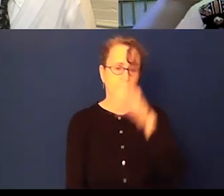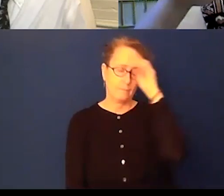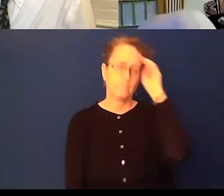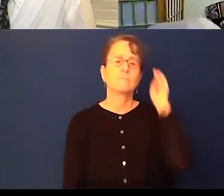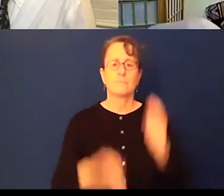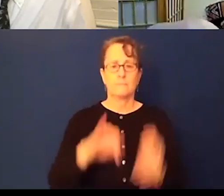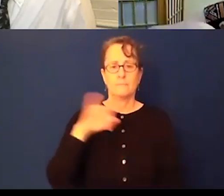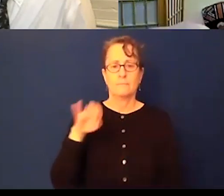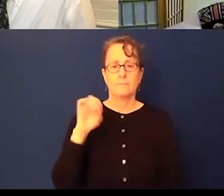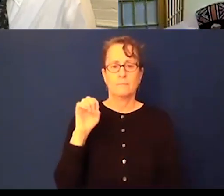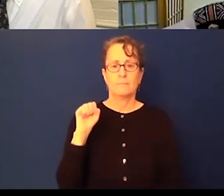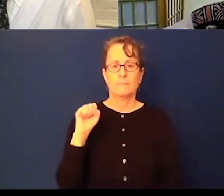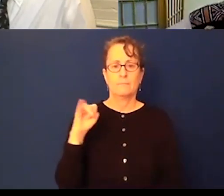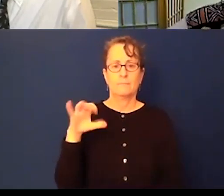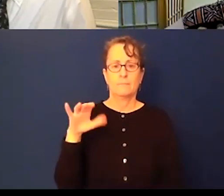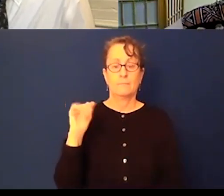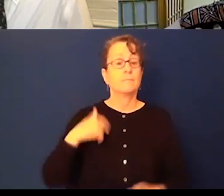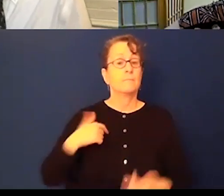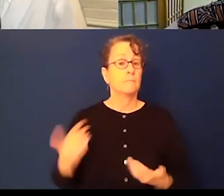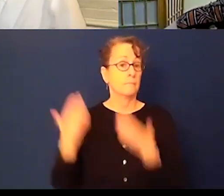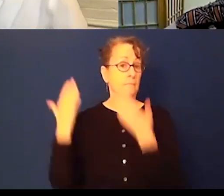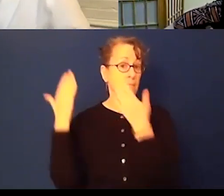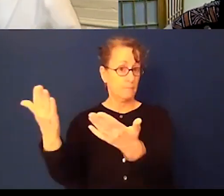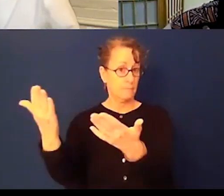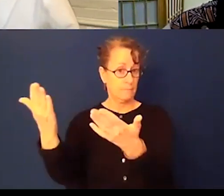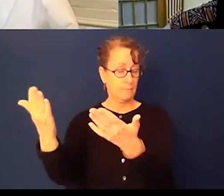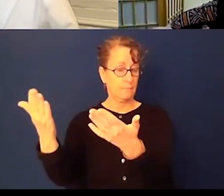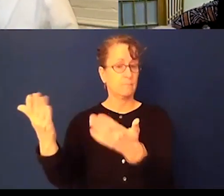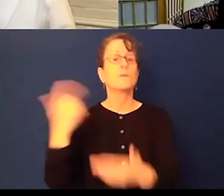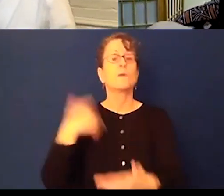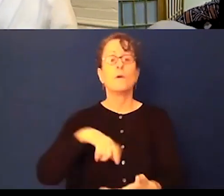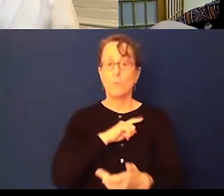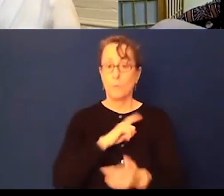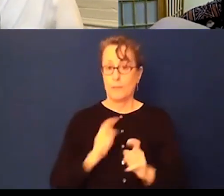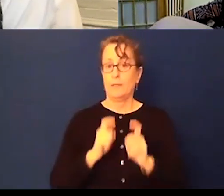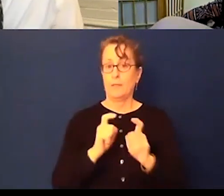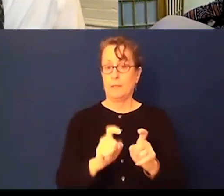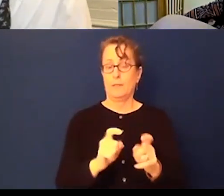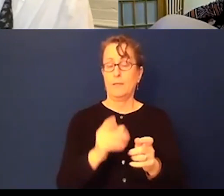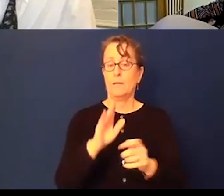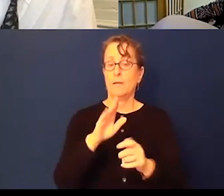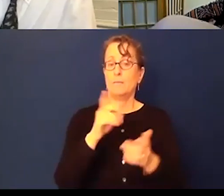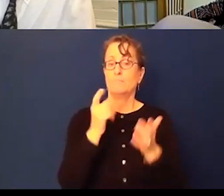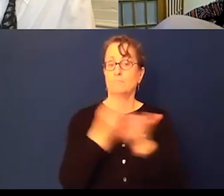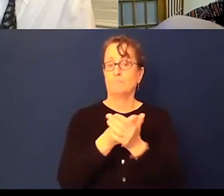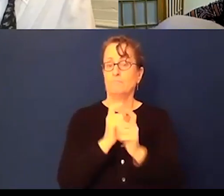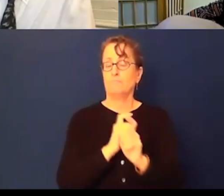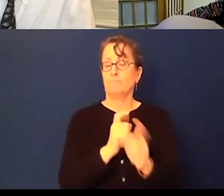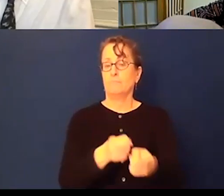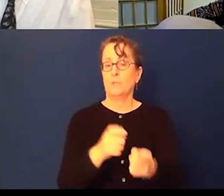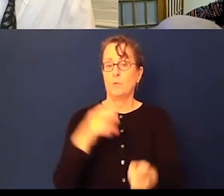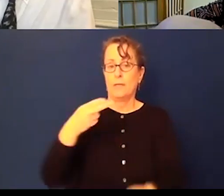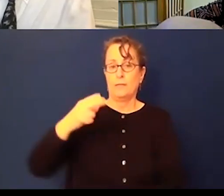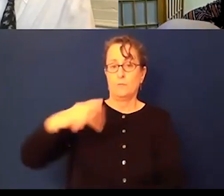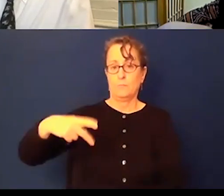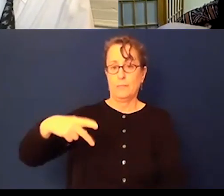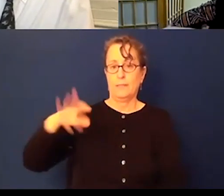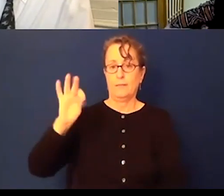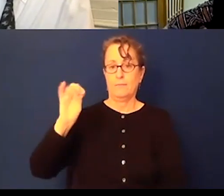Jessica. I move that we award a bid to HP Fairfield in the total amount